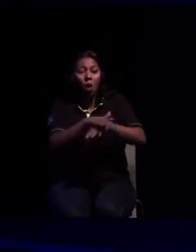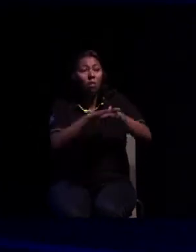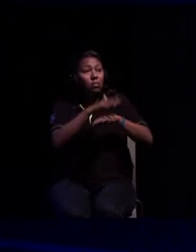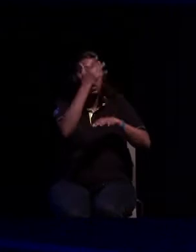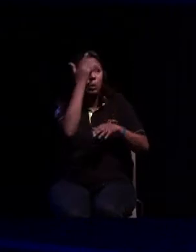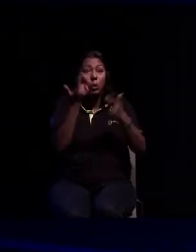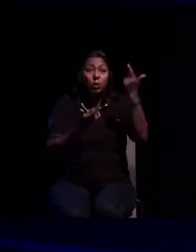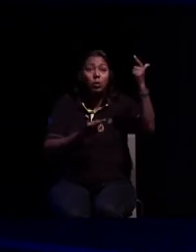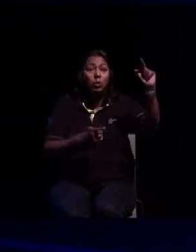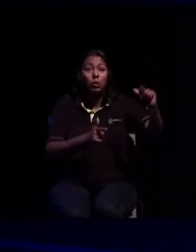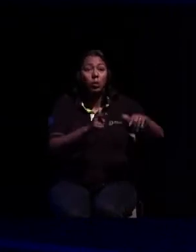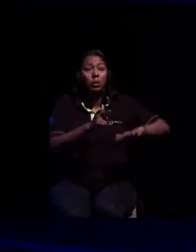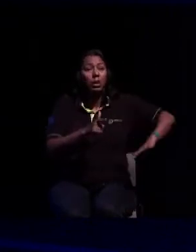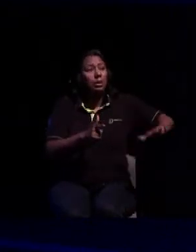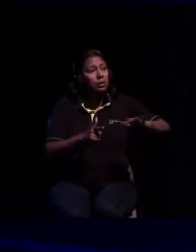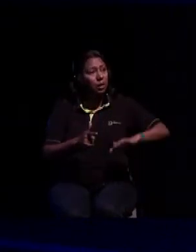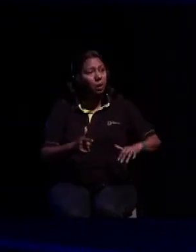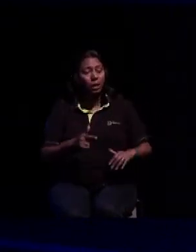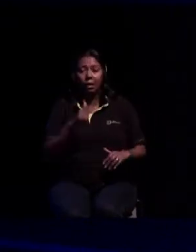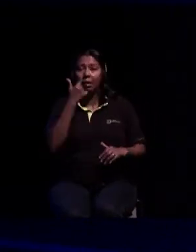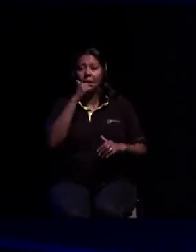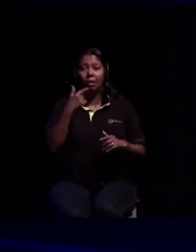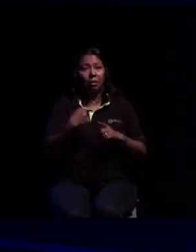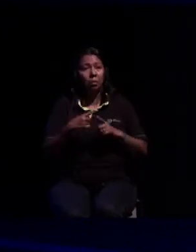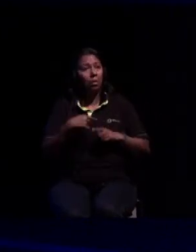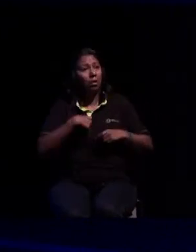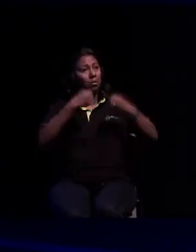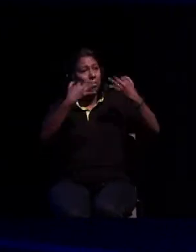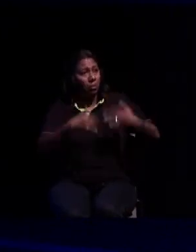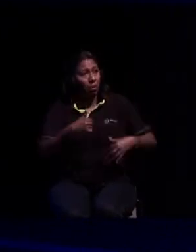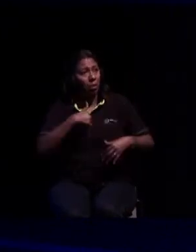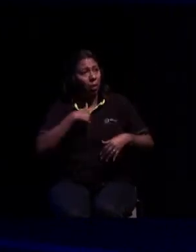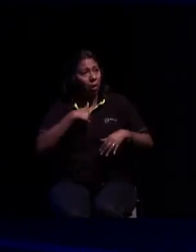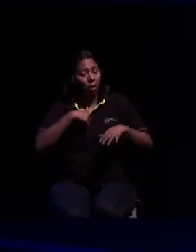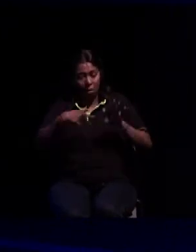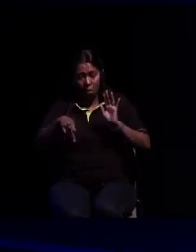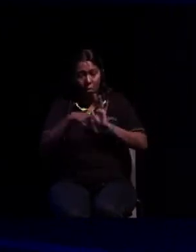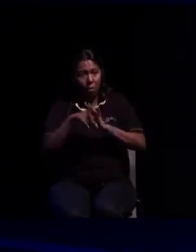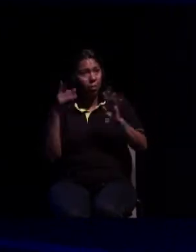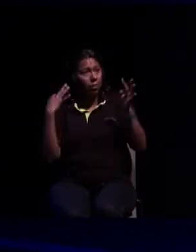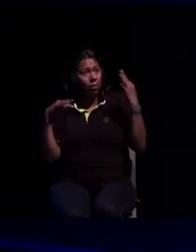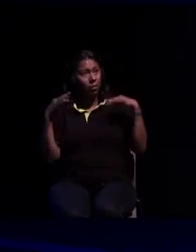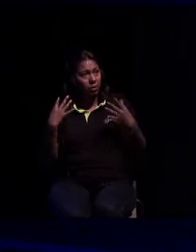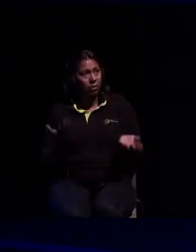academic, that it's not serious work. But I do believe it's serious work.